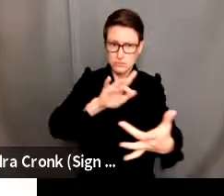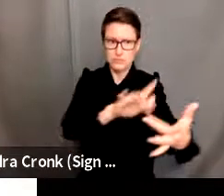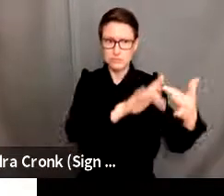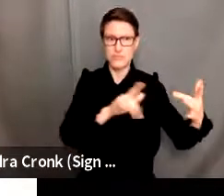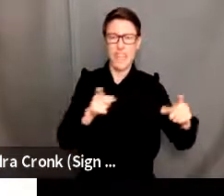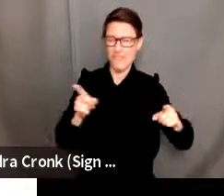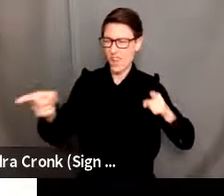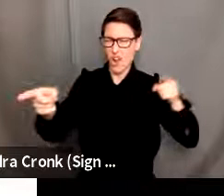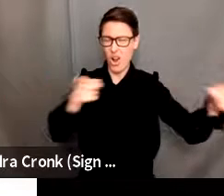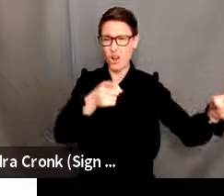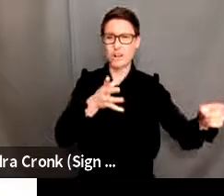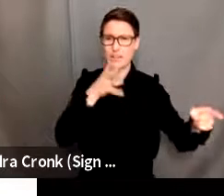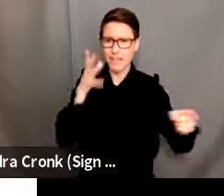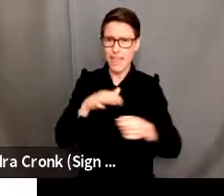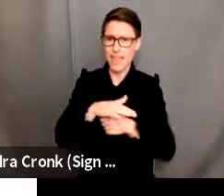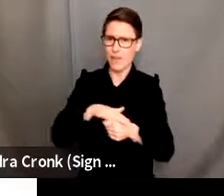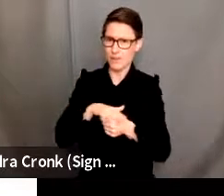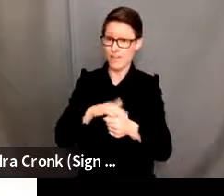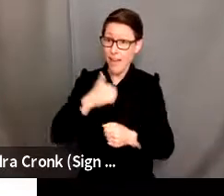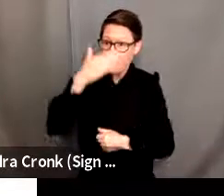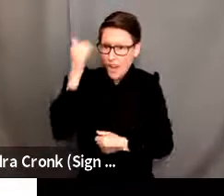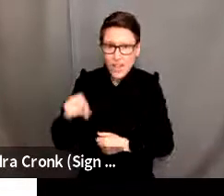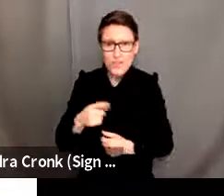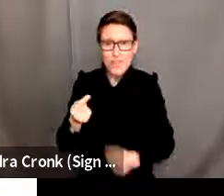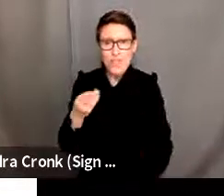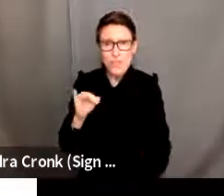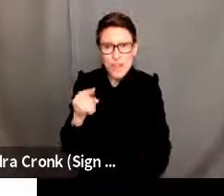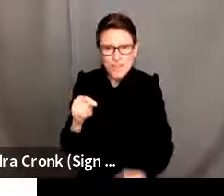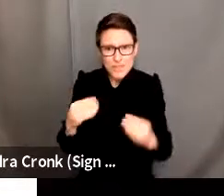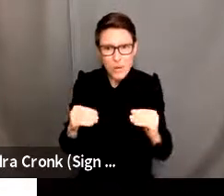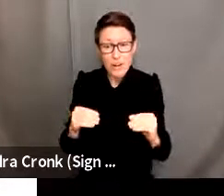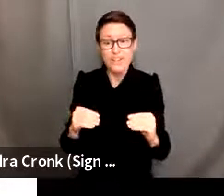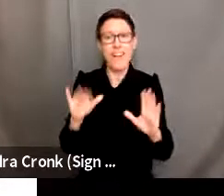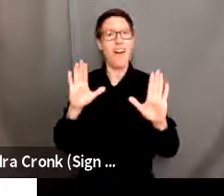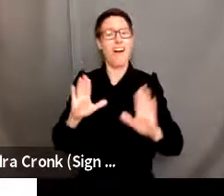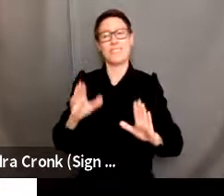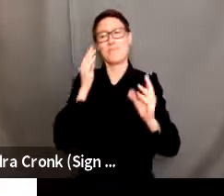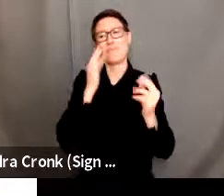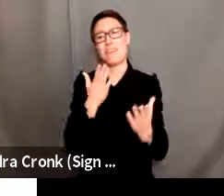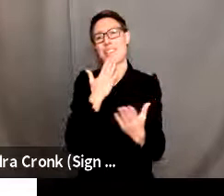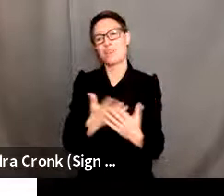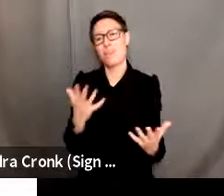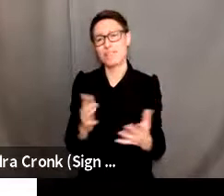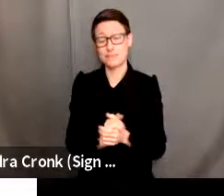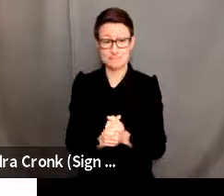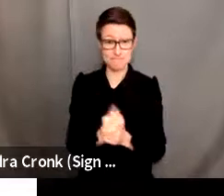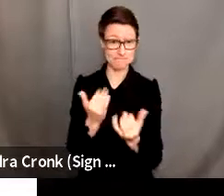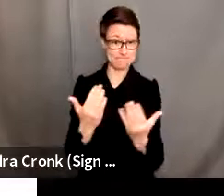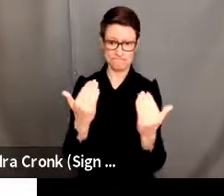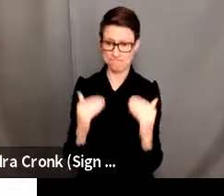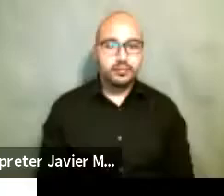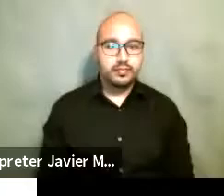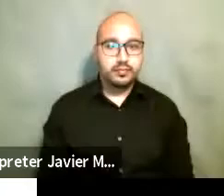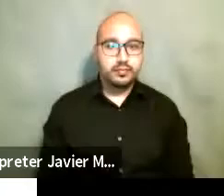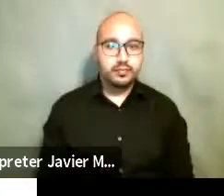and I forgot you had a thrift store. Yes. Awesome information. Thank you so much. We're going to move right along and meet